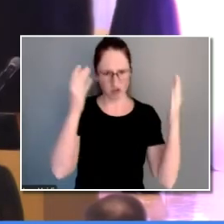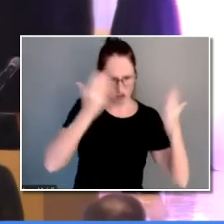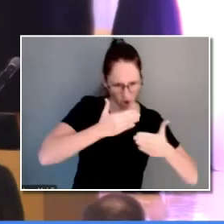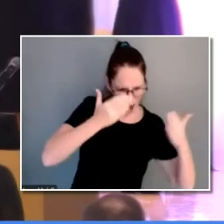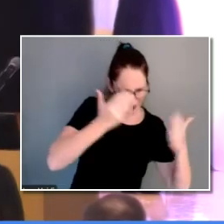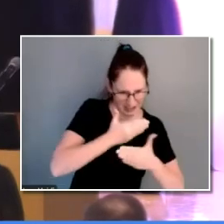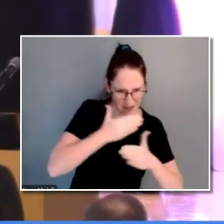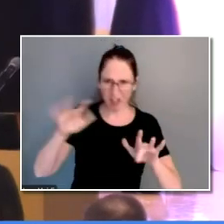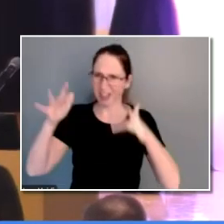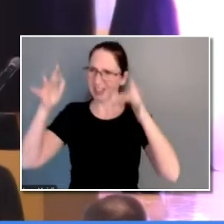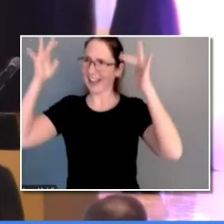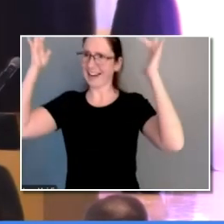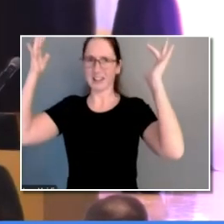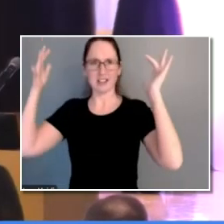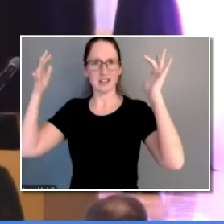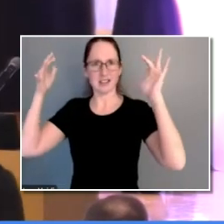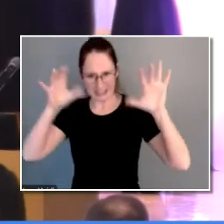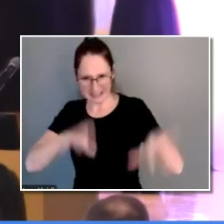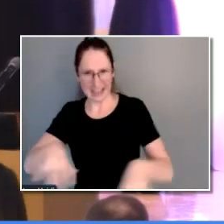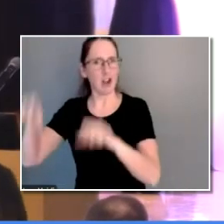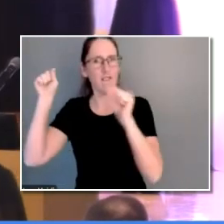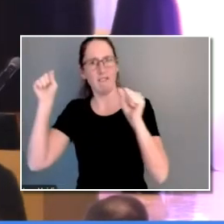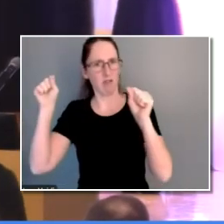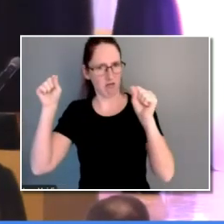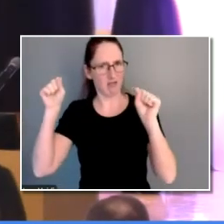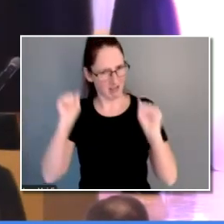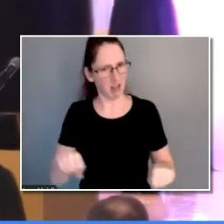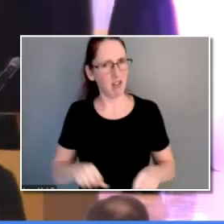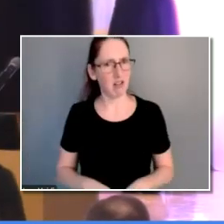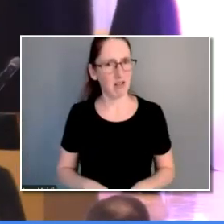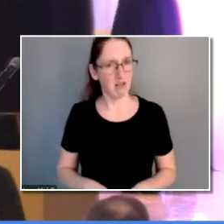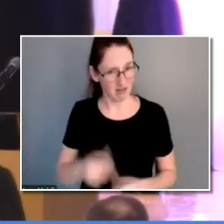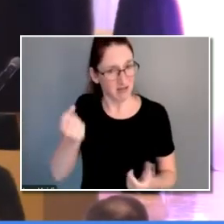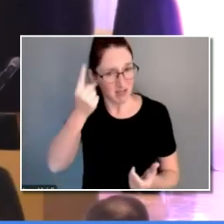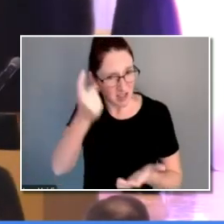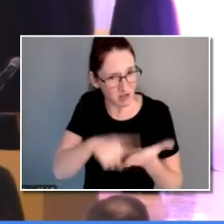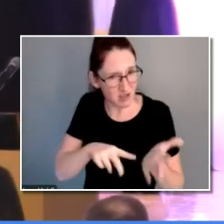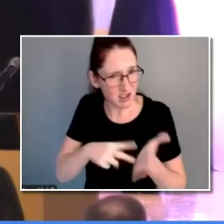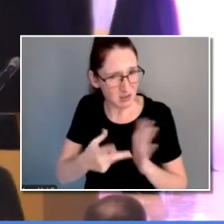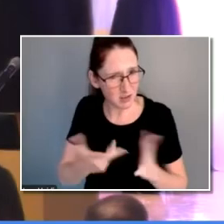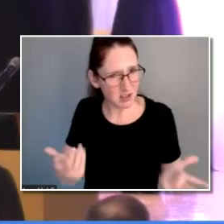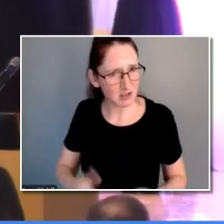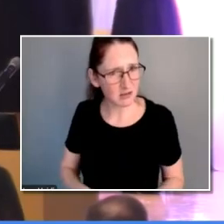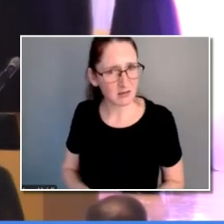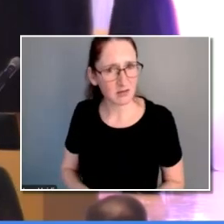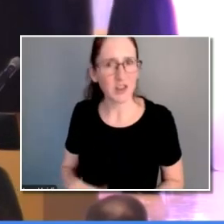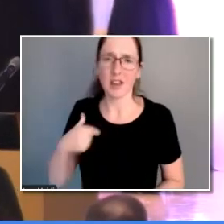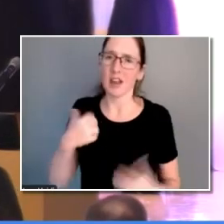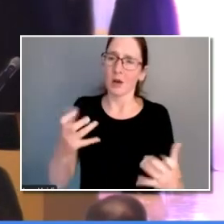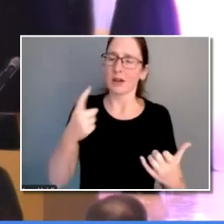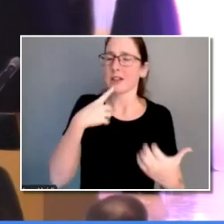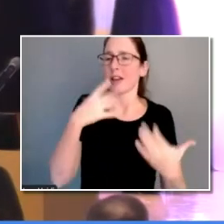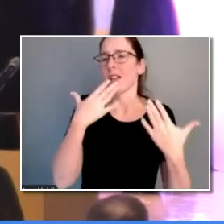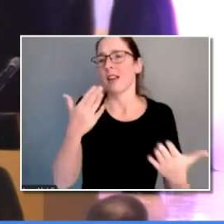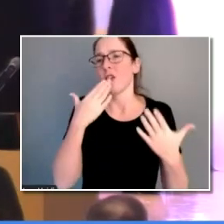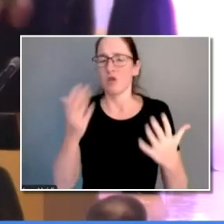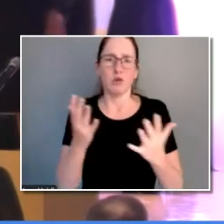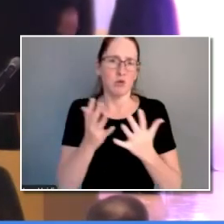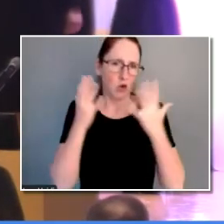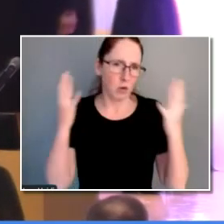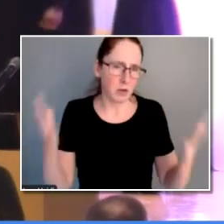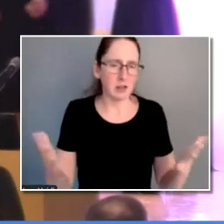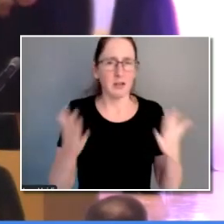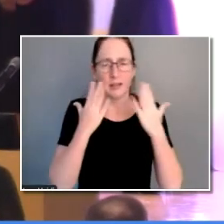light immediately takes darkness out of the way. Do you understand what I'm saying? I want to say thank you so much